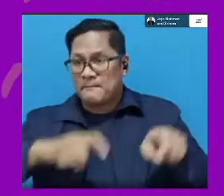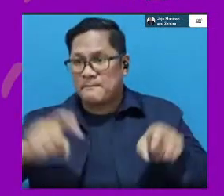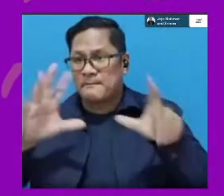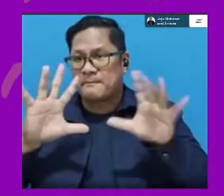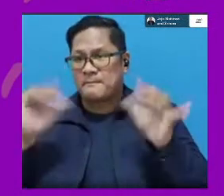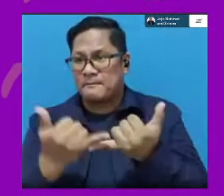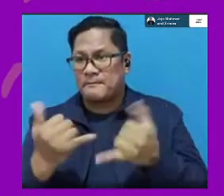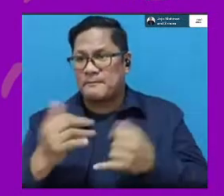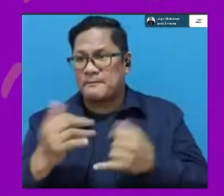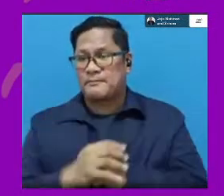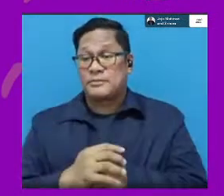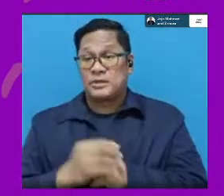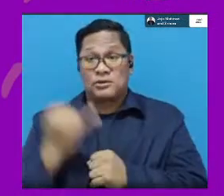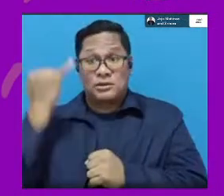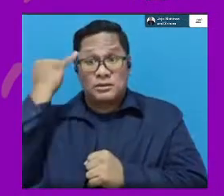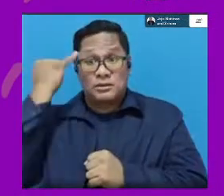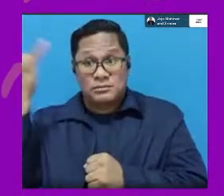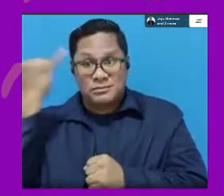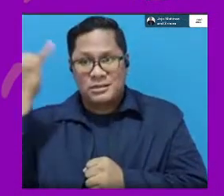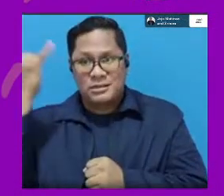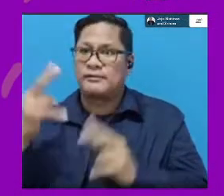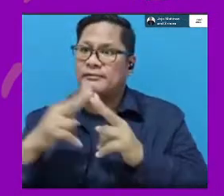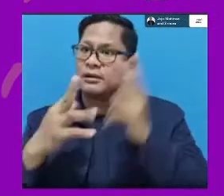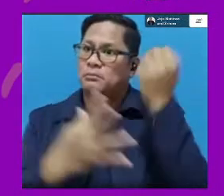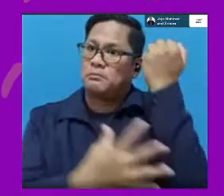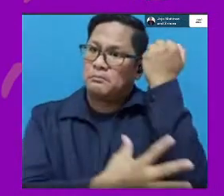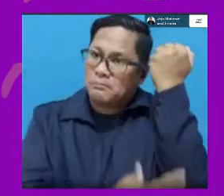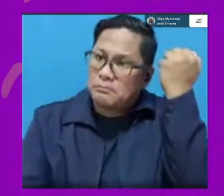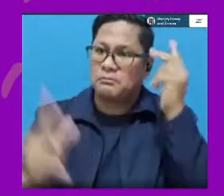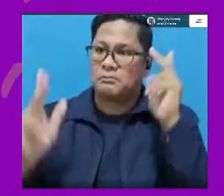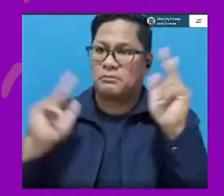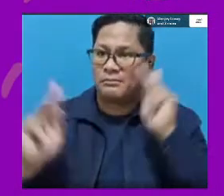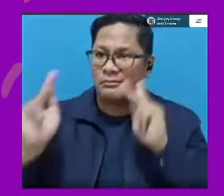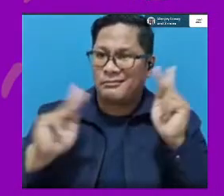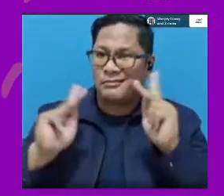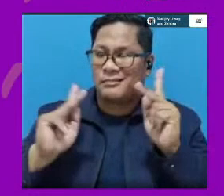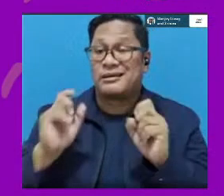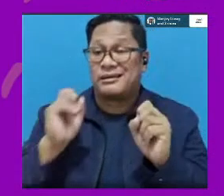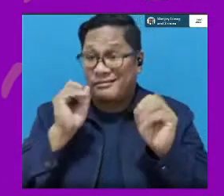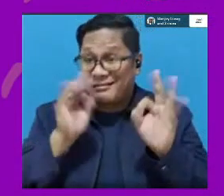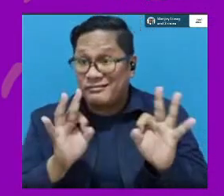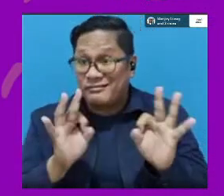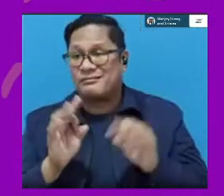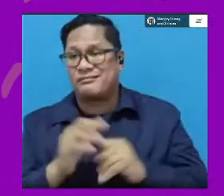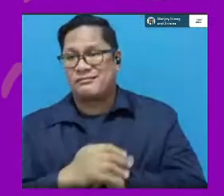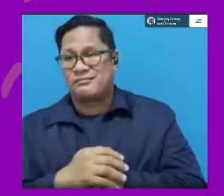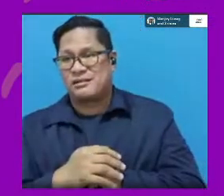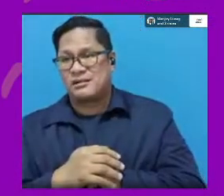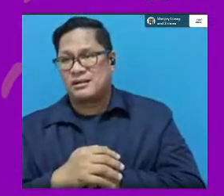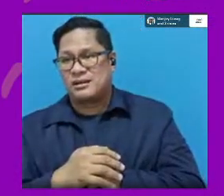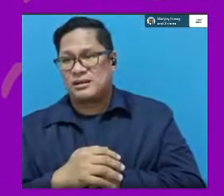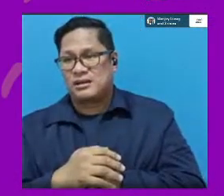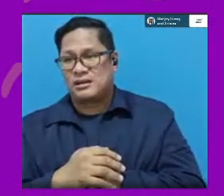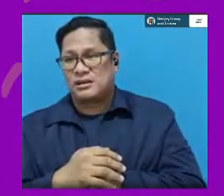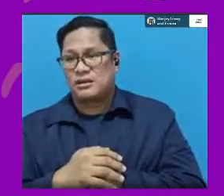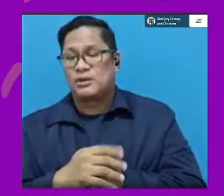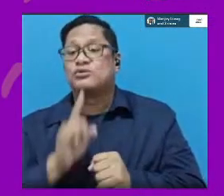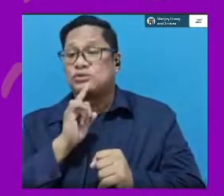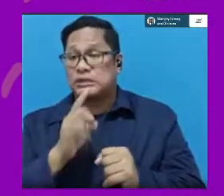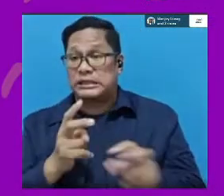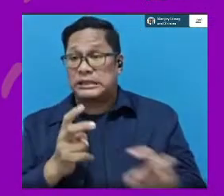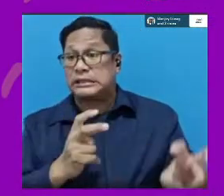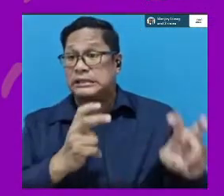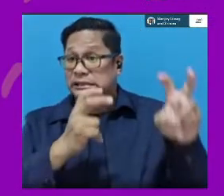So you can imagine the poverty of the people, and if you restrict the movement of